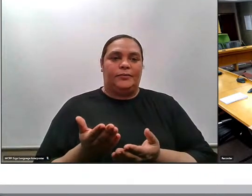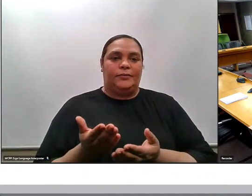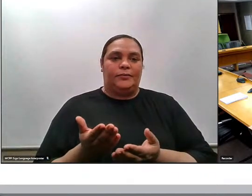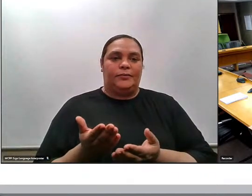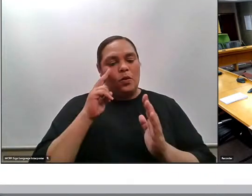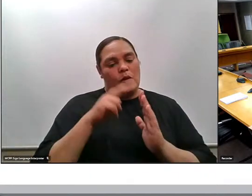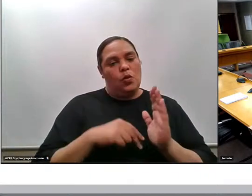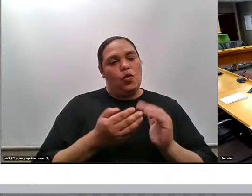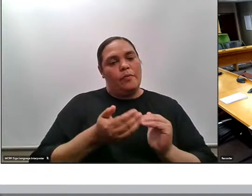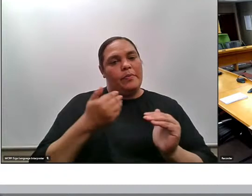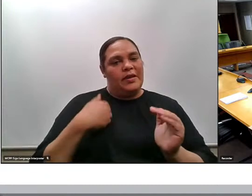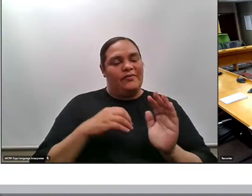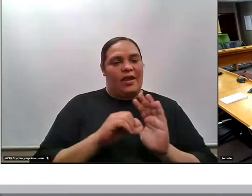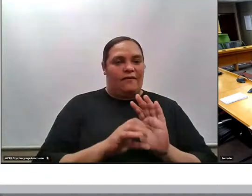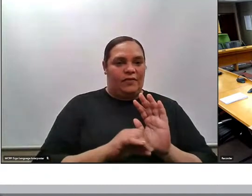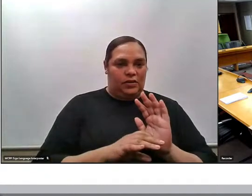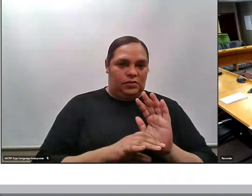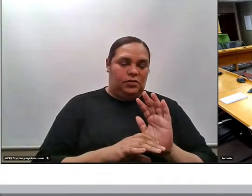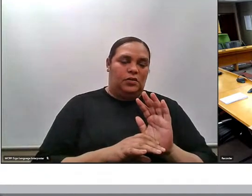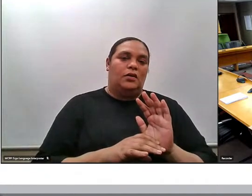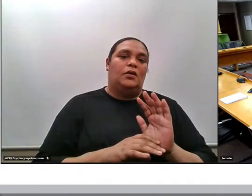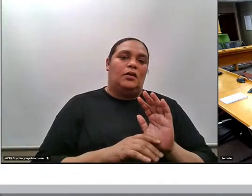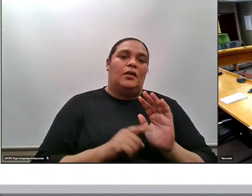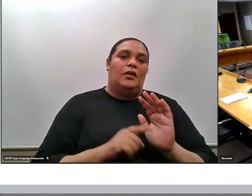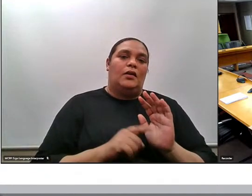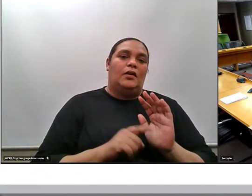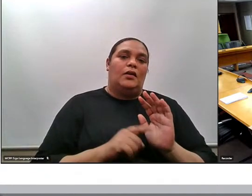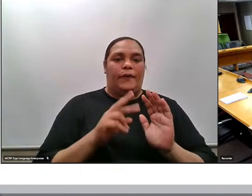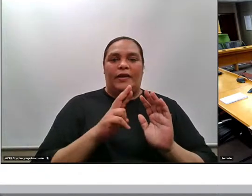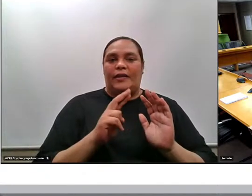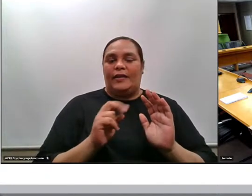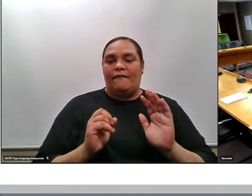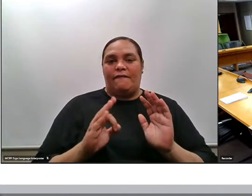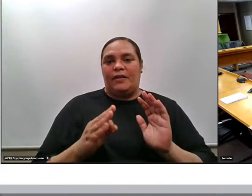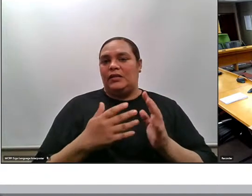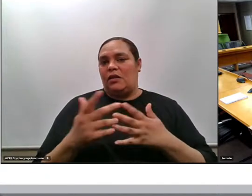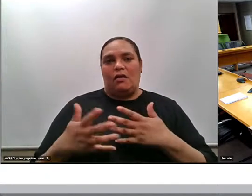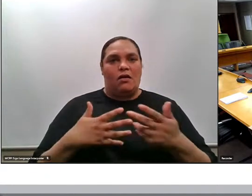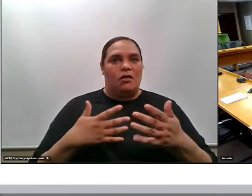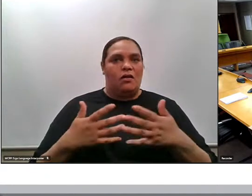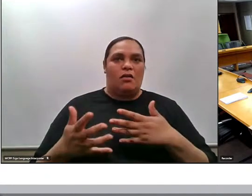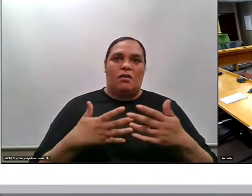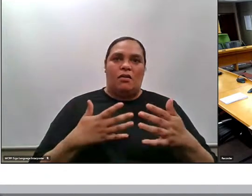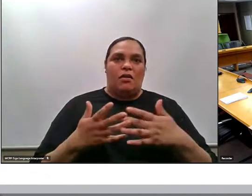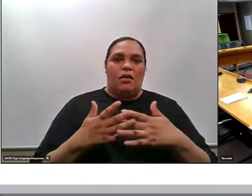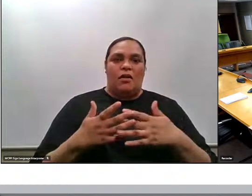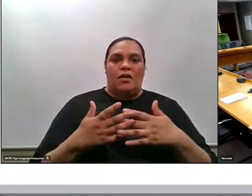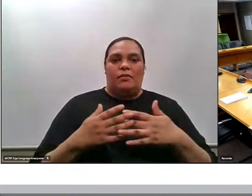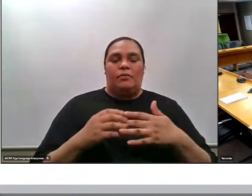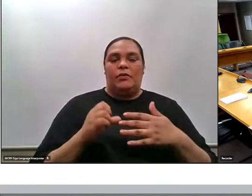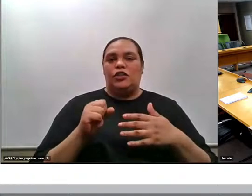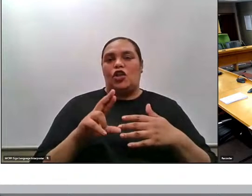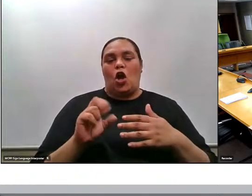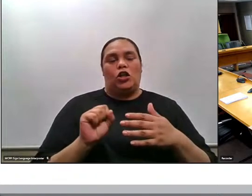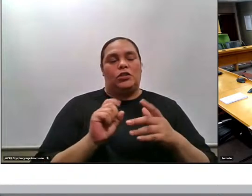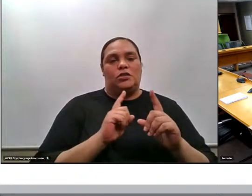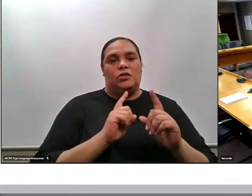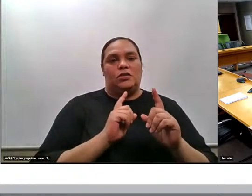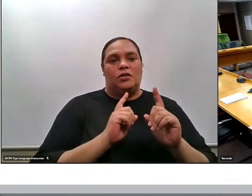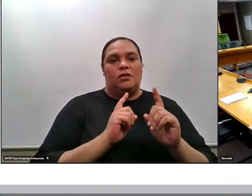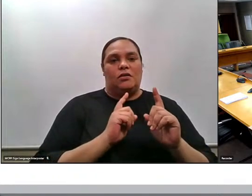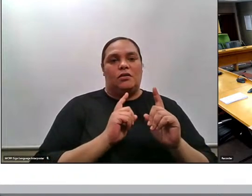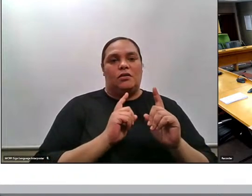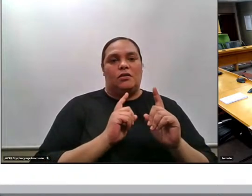at the previous advert and there's no reference to any self-compliance, but it might